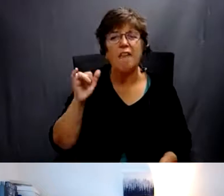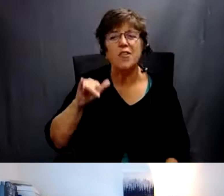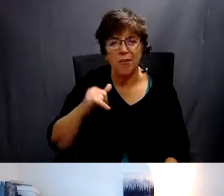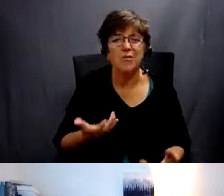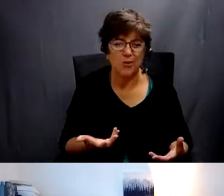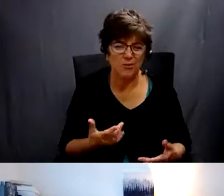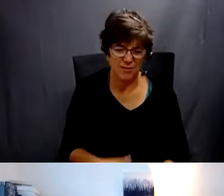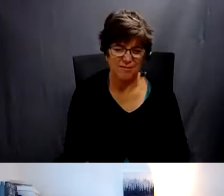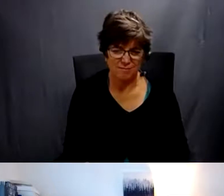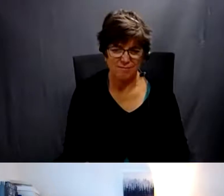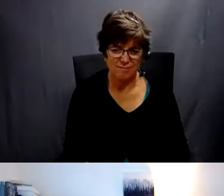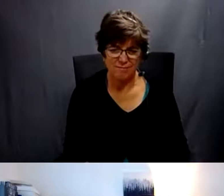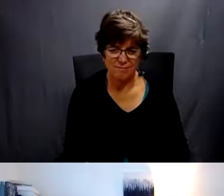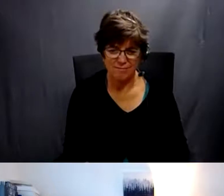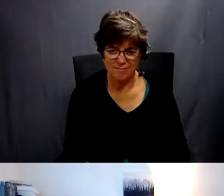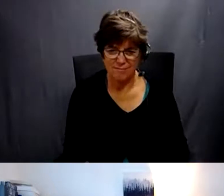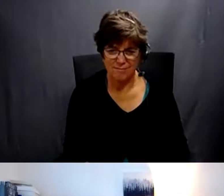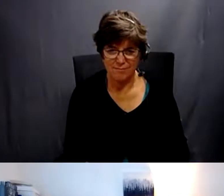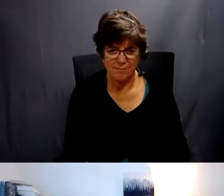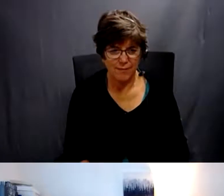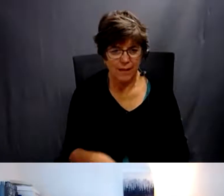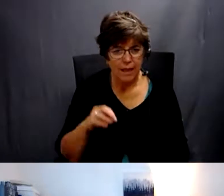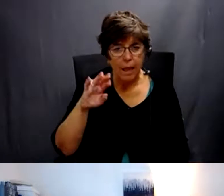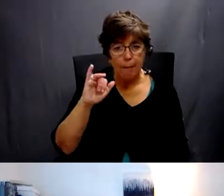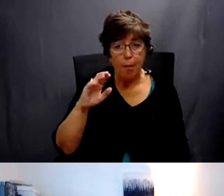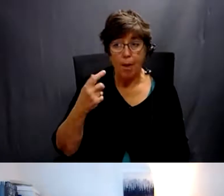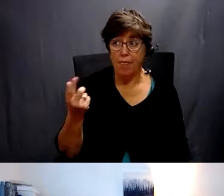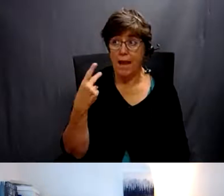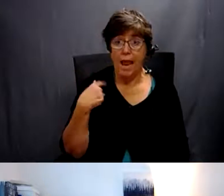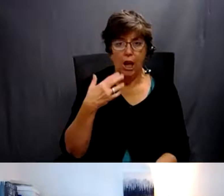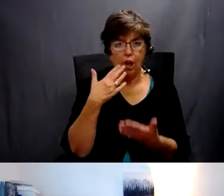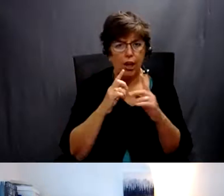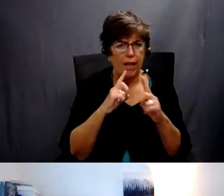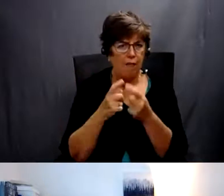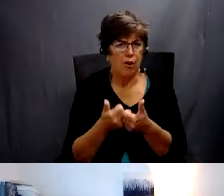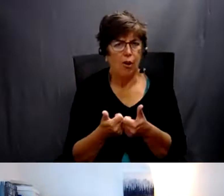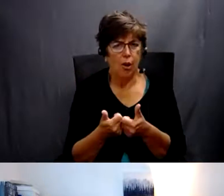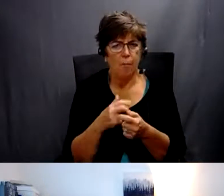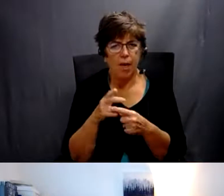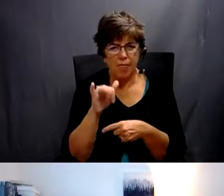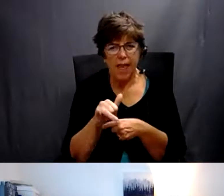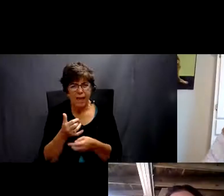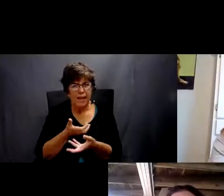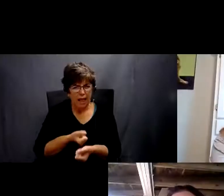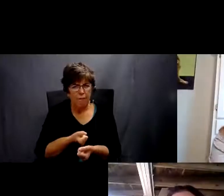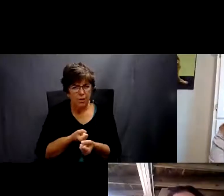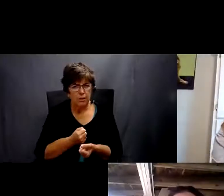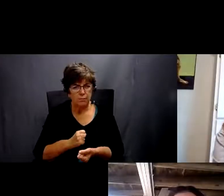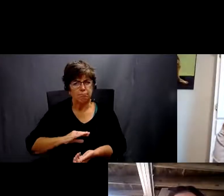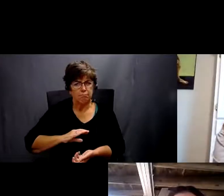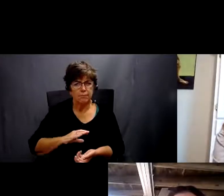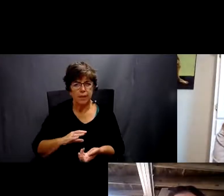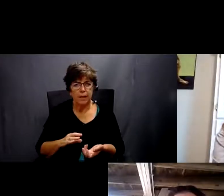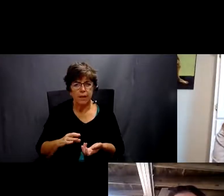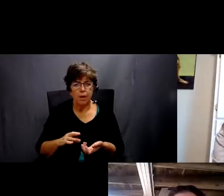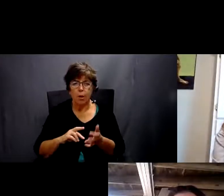Thanks. Awesome. Yeah, Mary Beth and I had a really cool conversation about that kind of what it